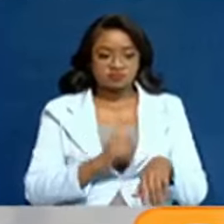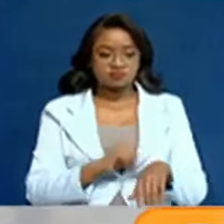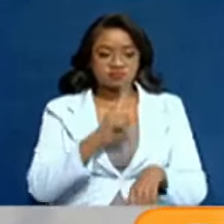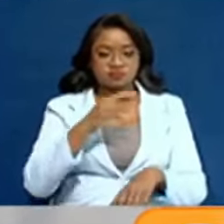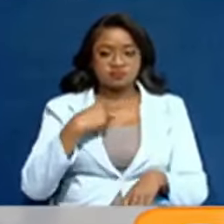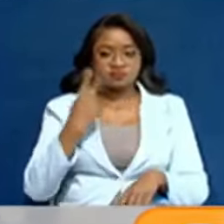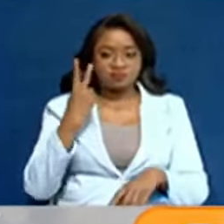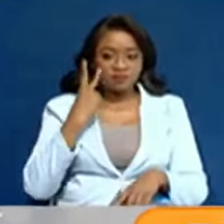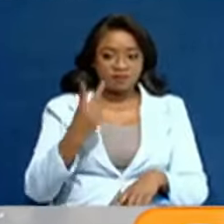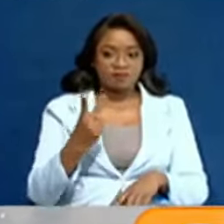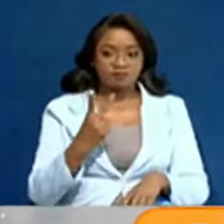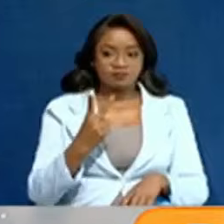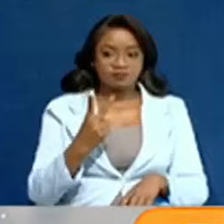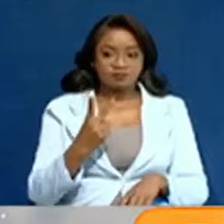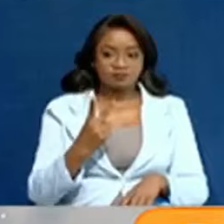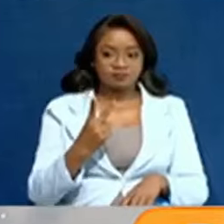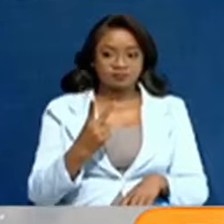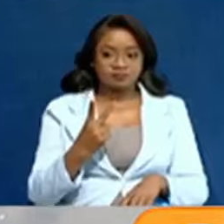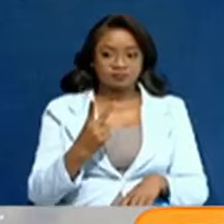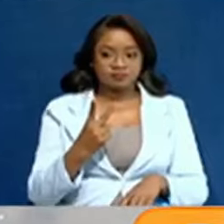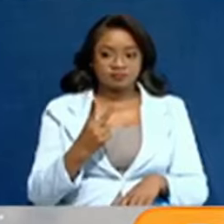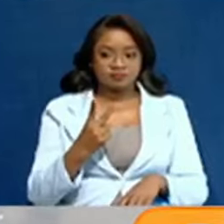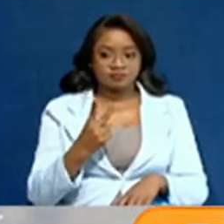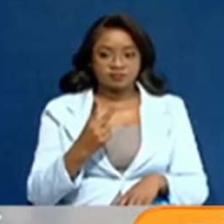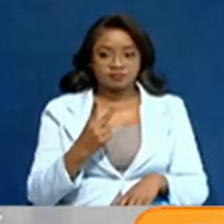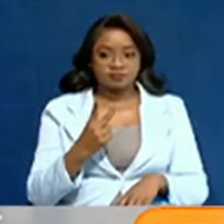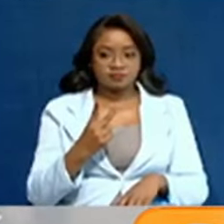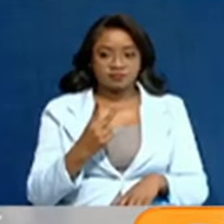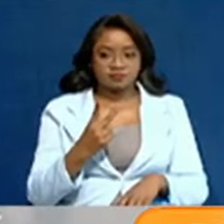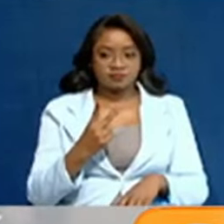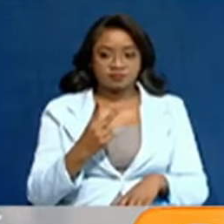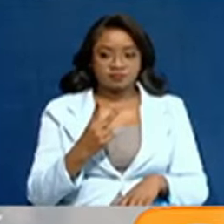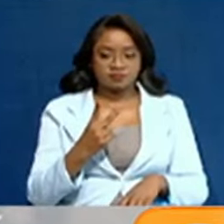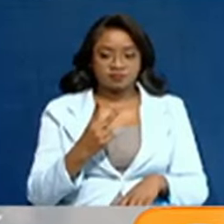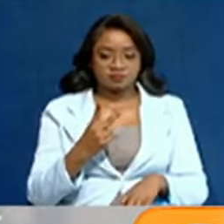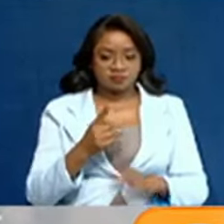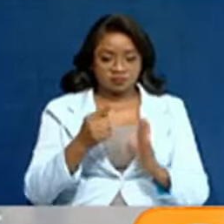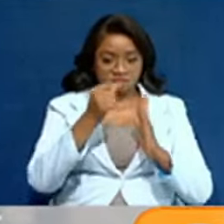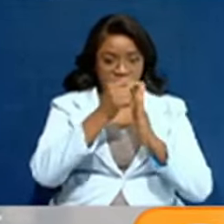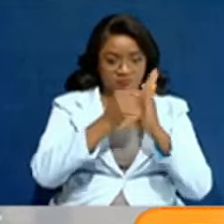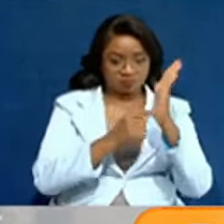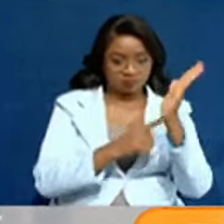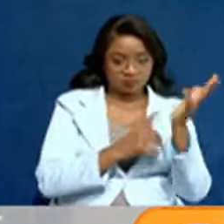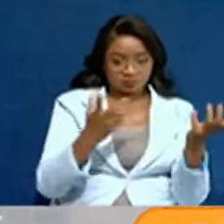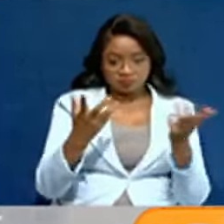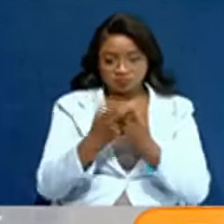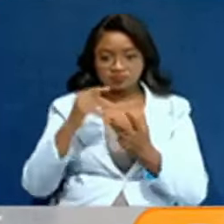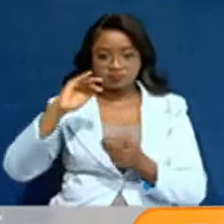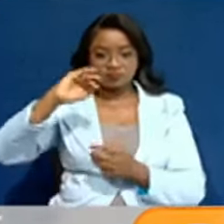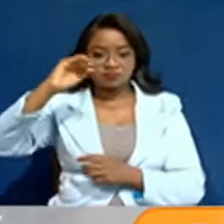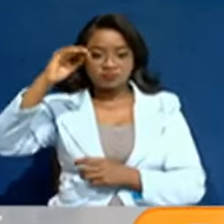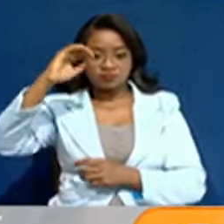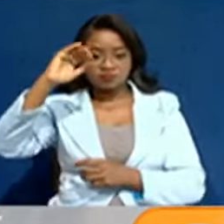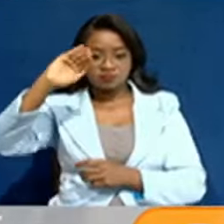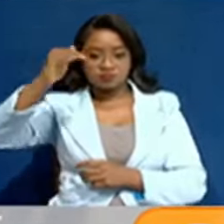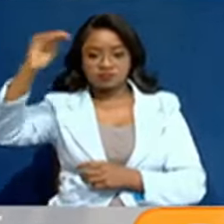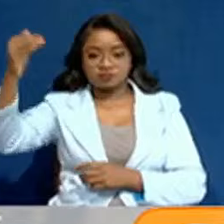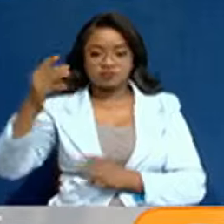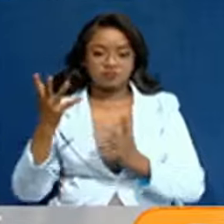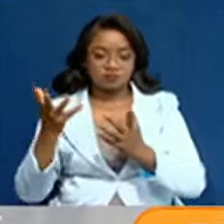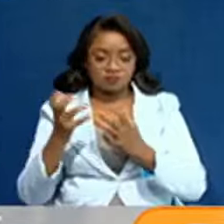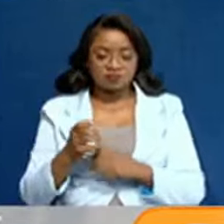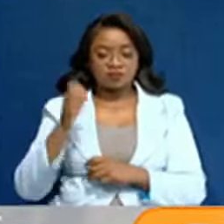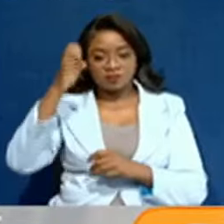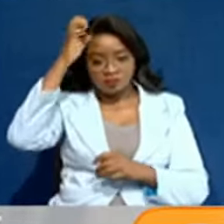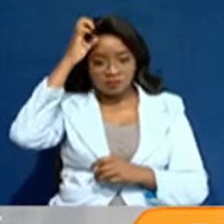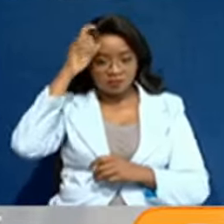the qualifying characteristics, you do not see Eldoret meeting those. What exactly are you talking about? You know,